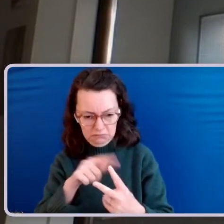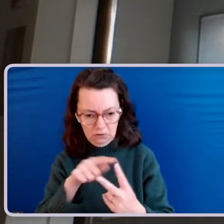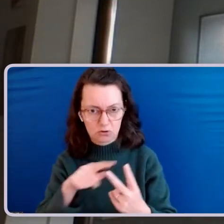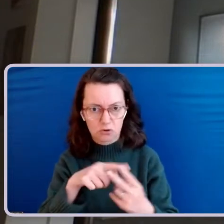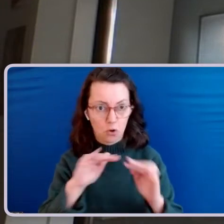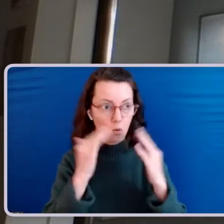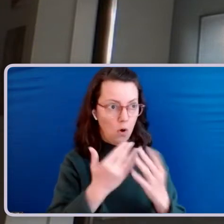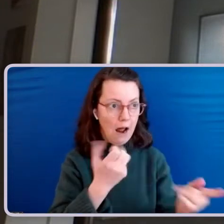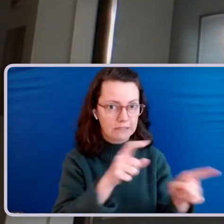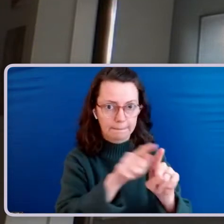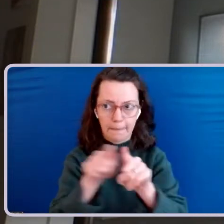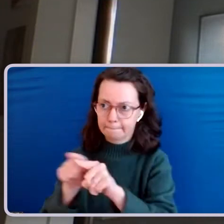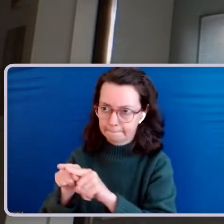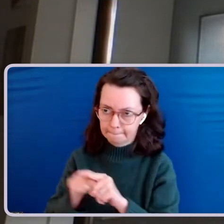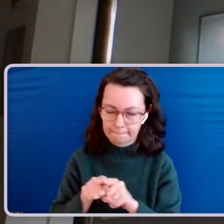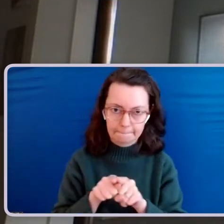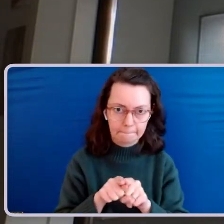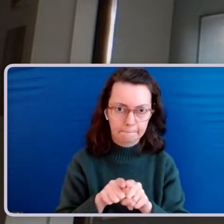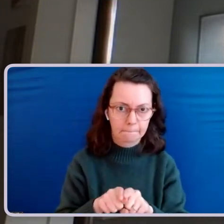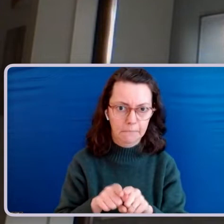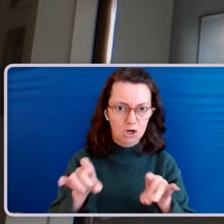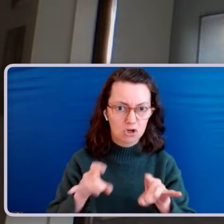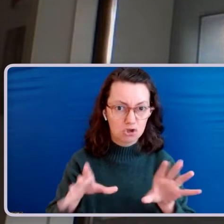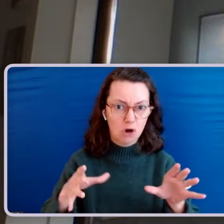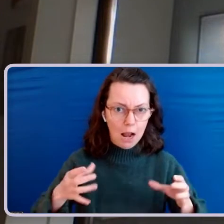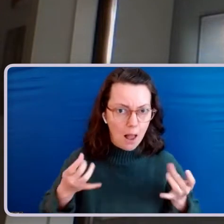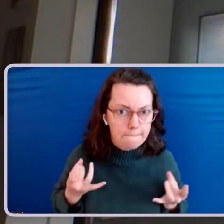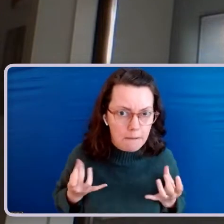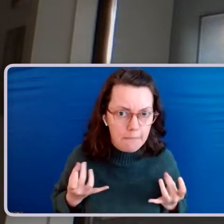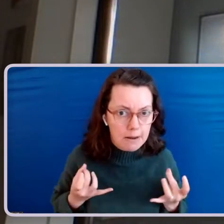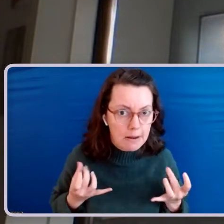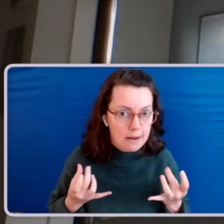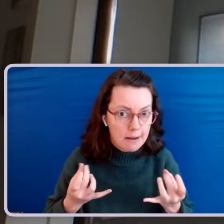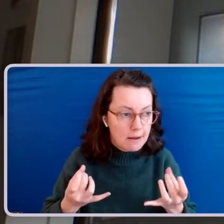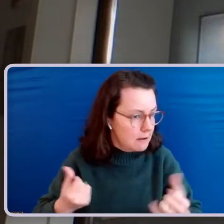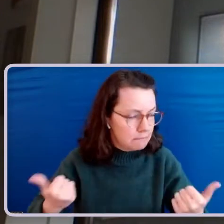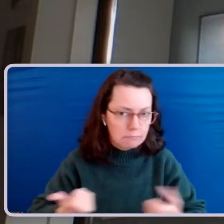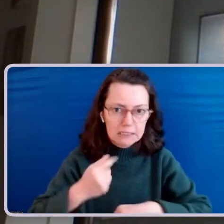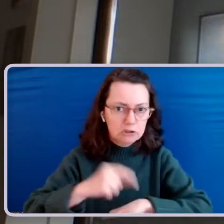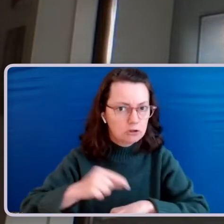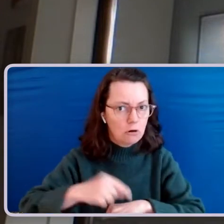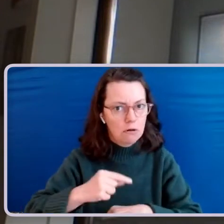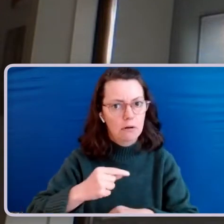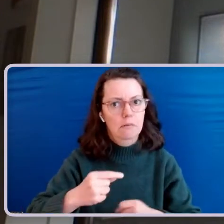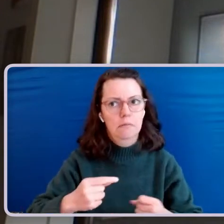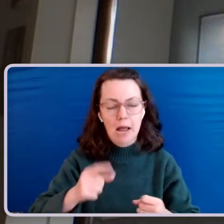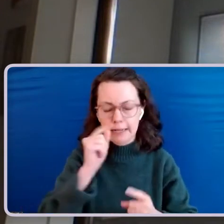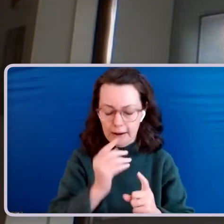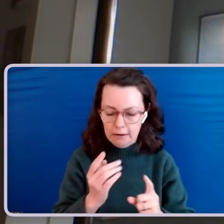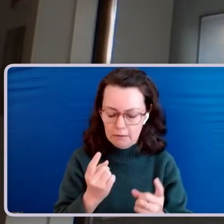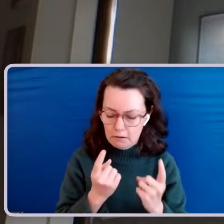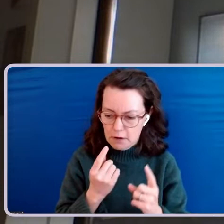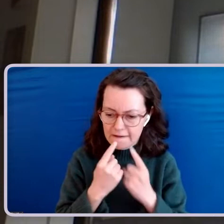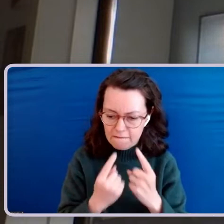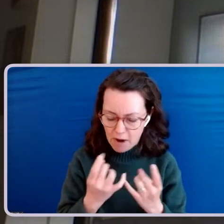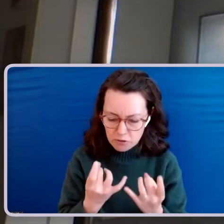and we had plenty of head start here in Australia to be able to get this right. So having it there in advance as much as possible is